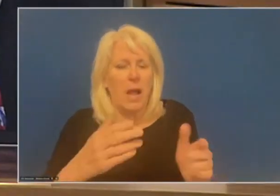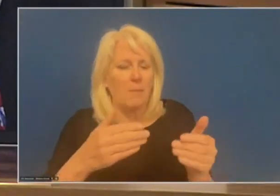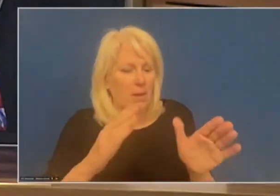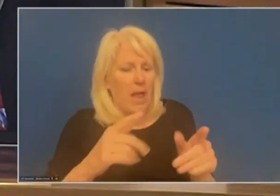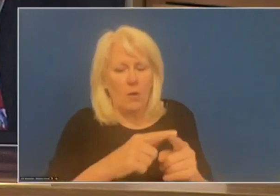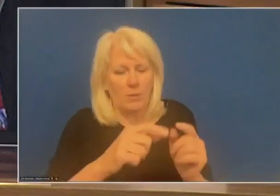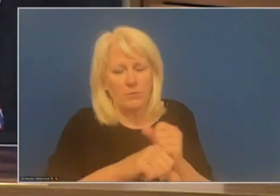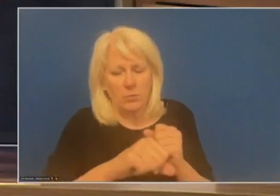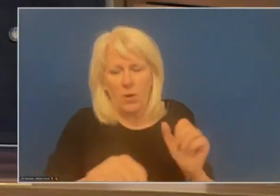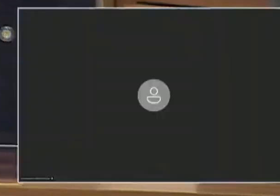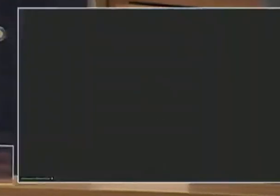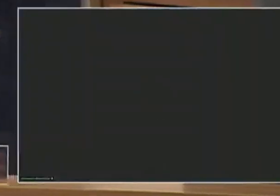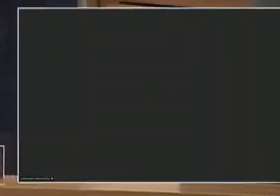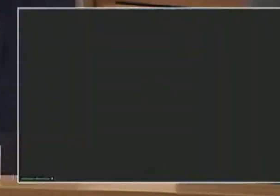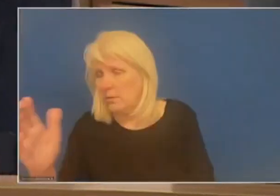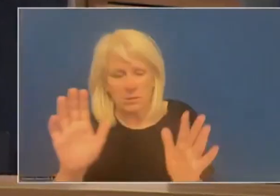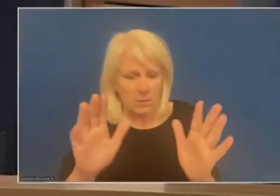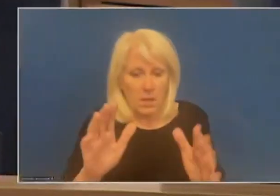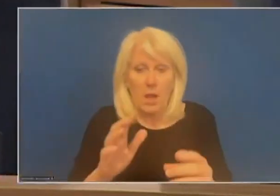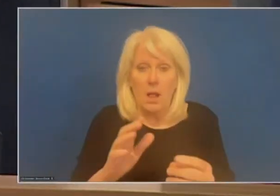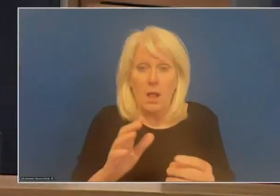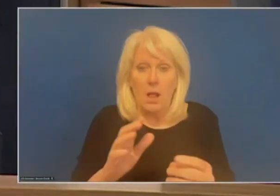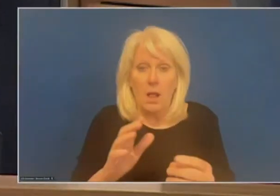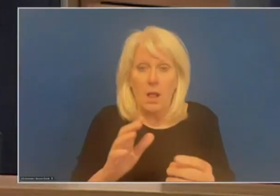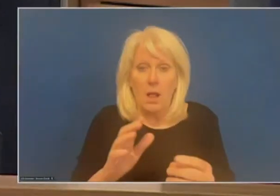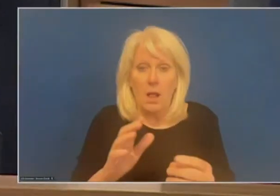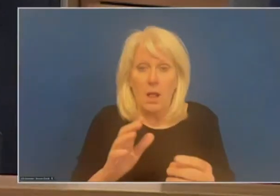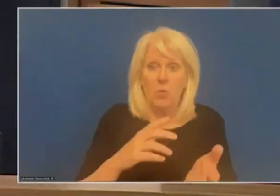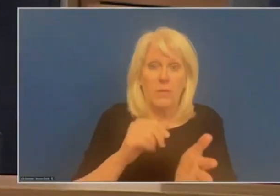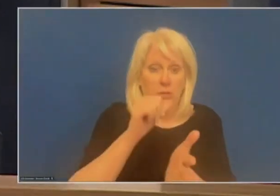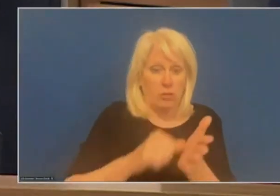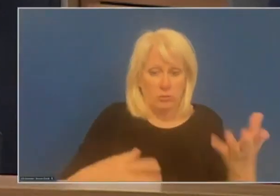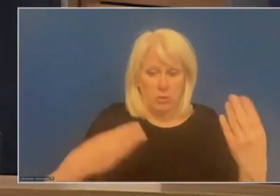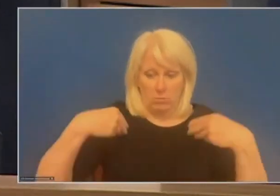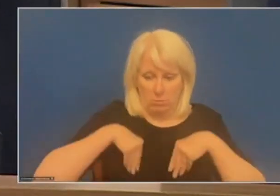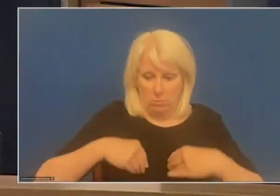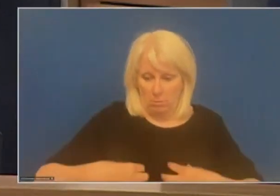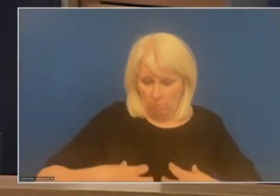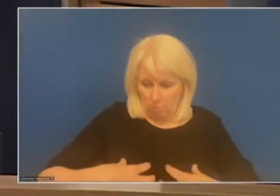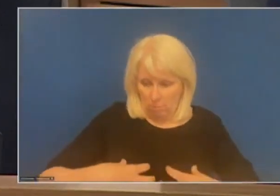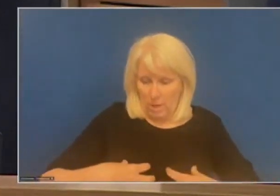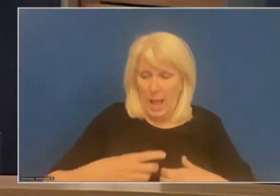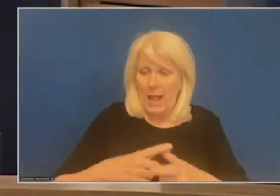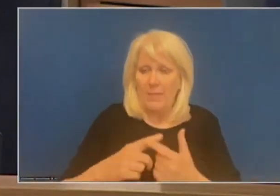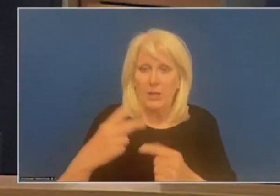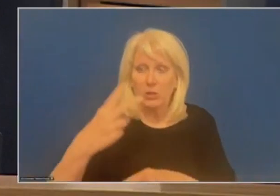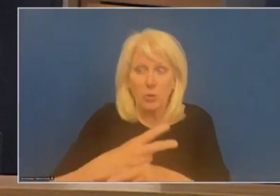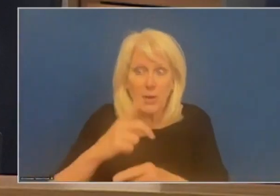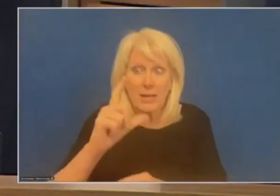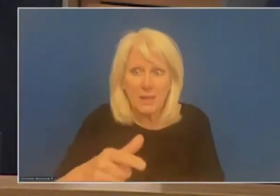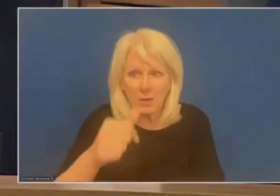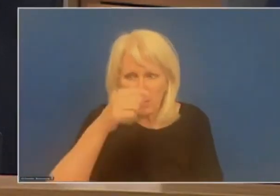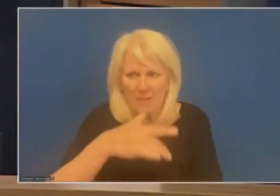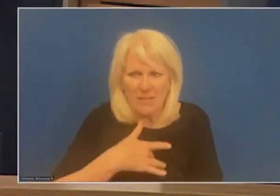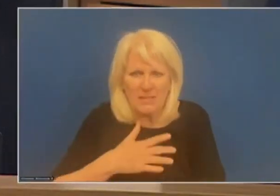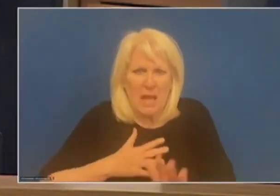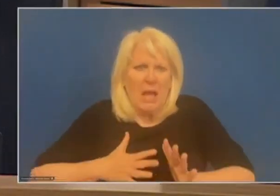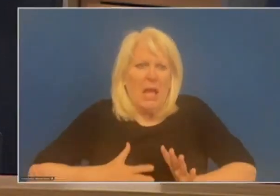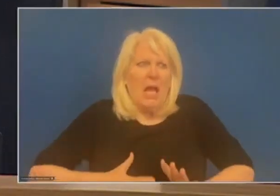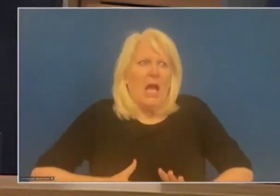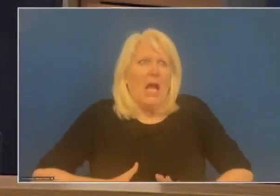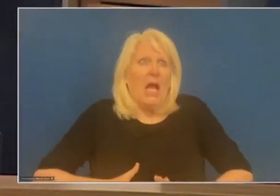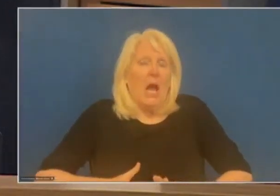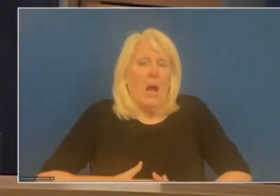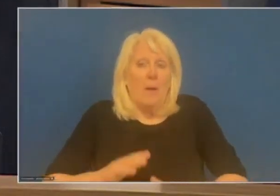who inserted those, and 2 days later, this young man feels regret. And the fact that they were put in with